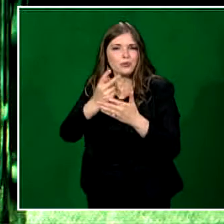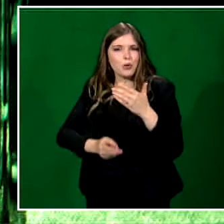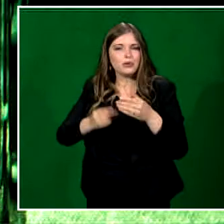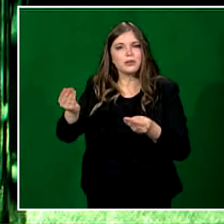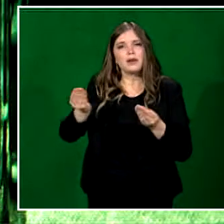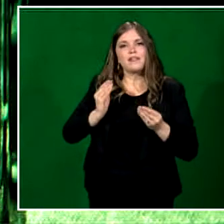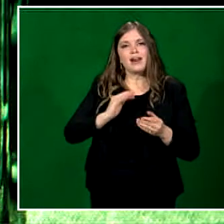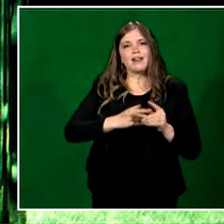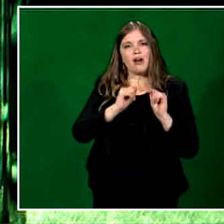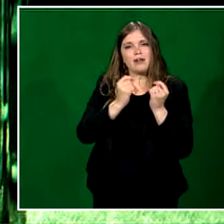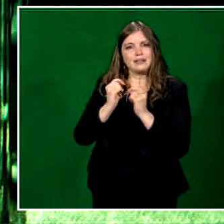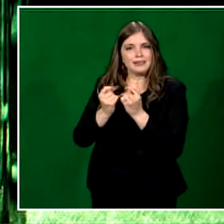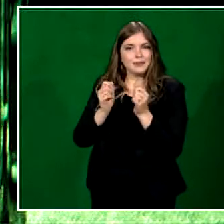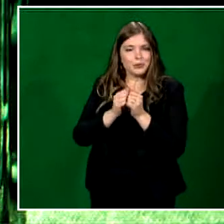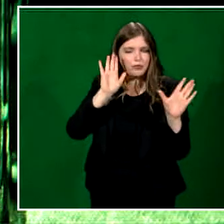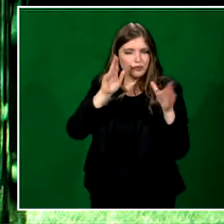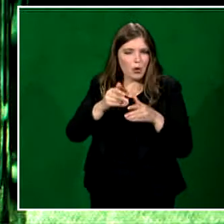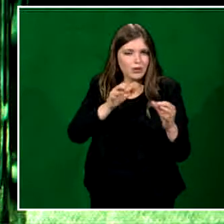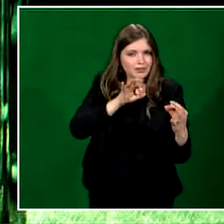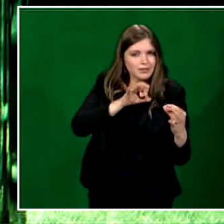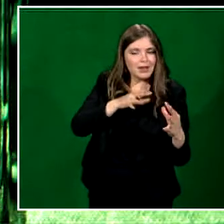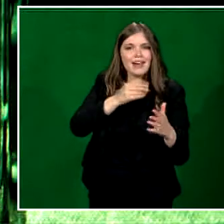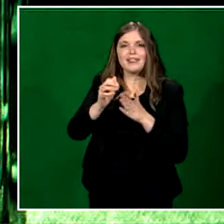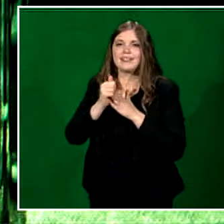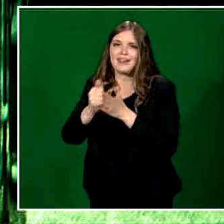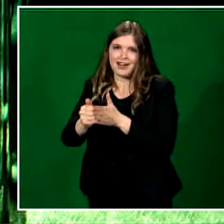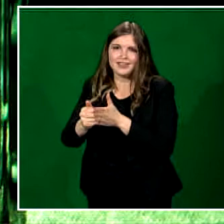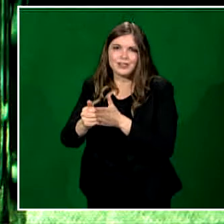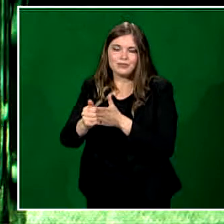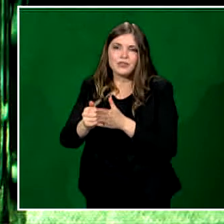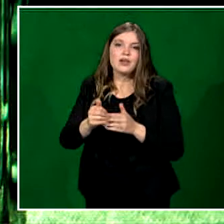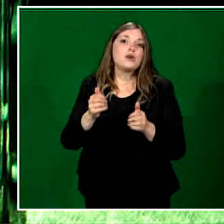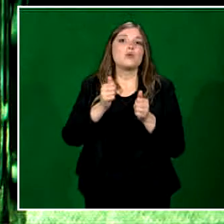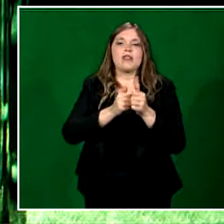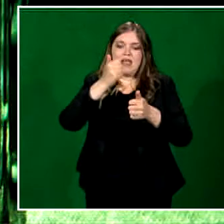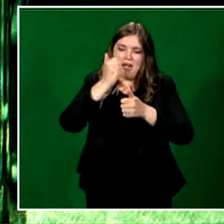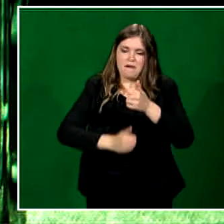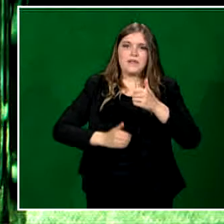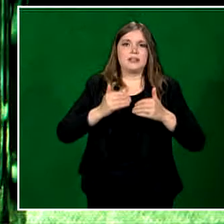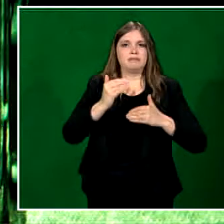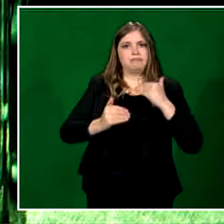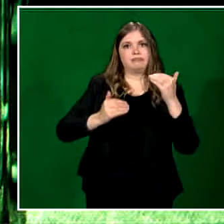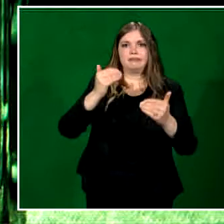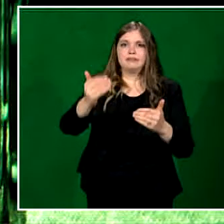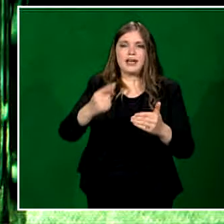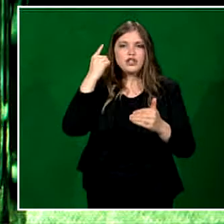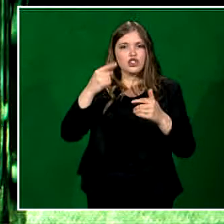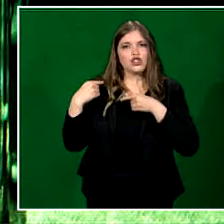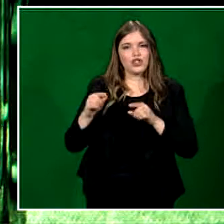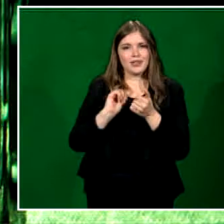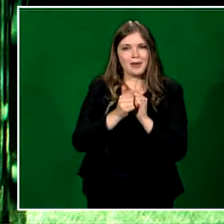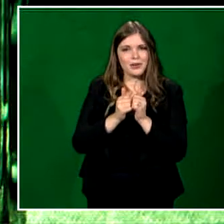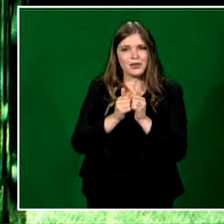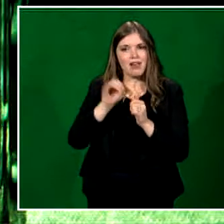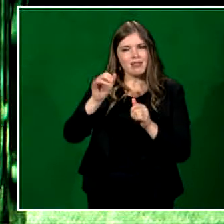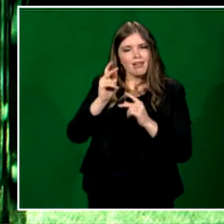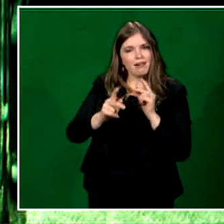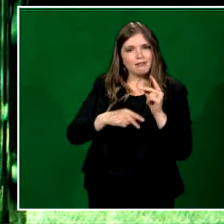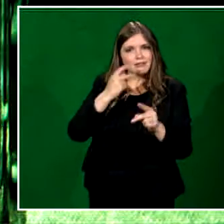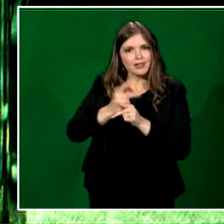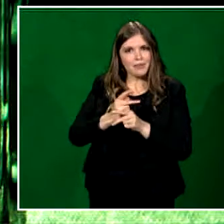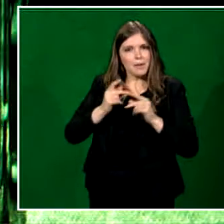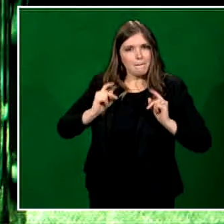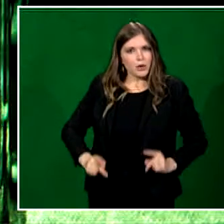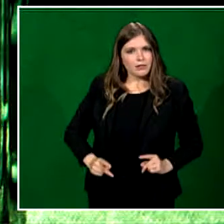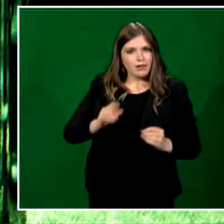our teams with focused feedback and guidance throughout every stage of competition. That kind of personalized approach